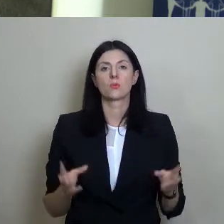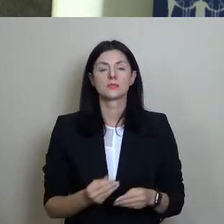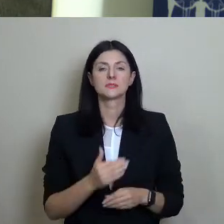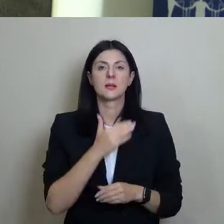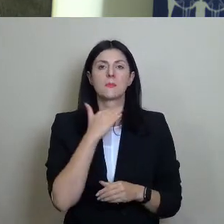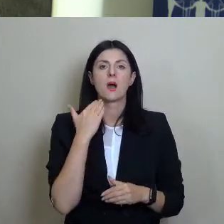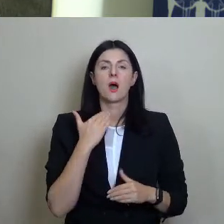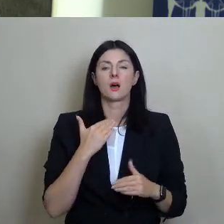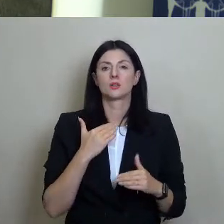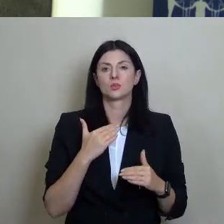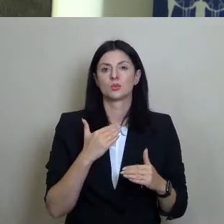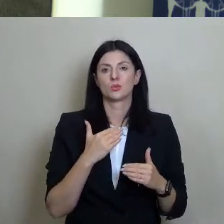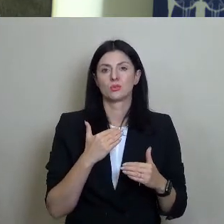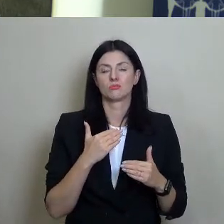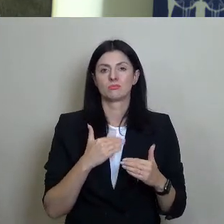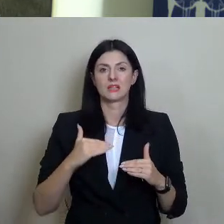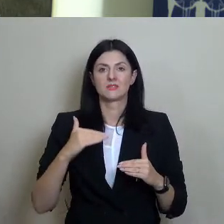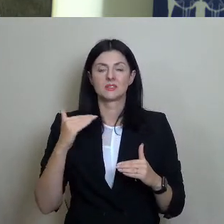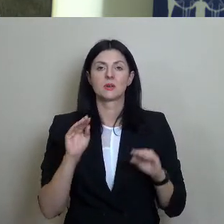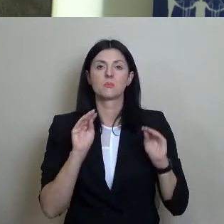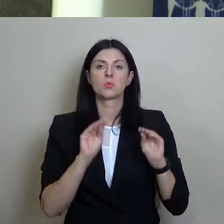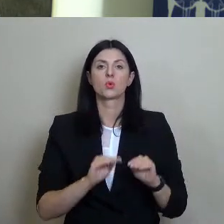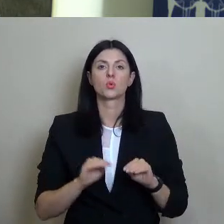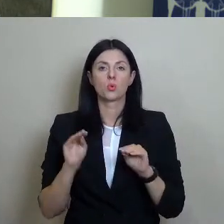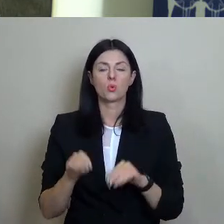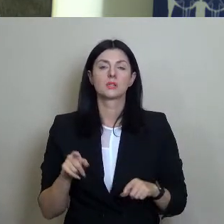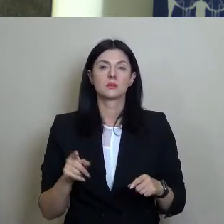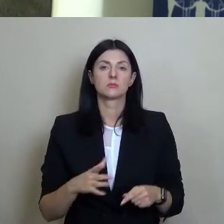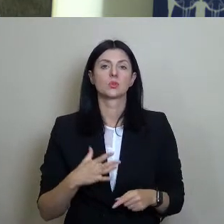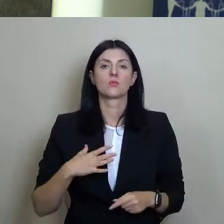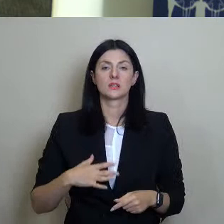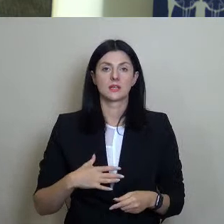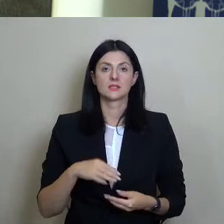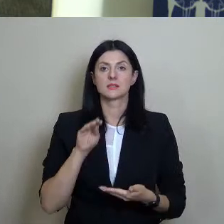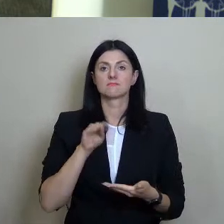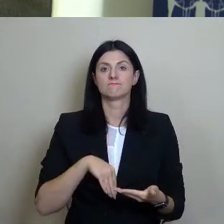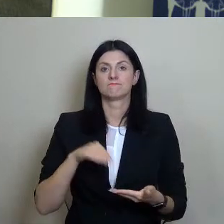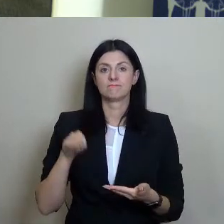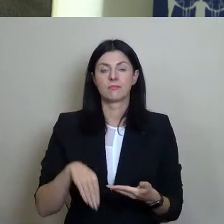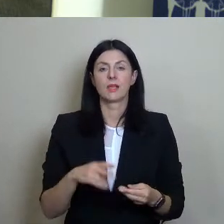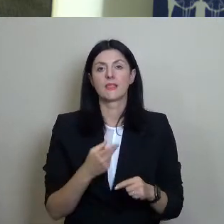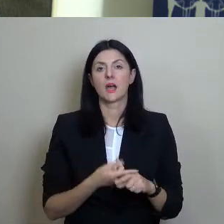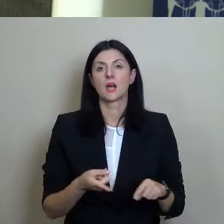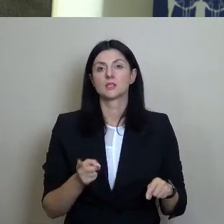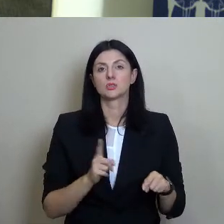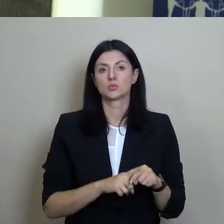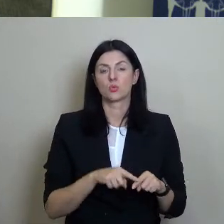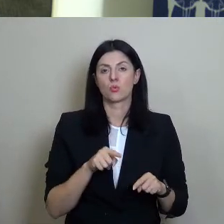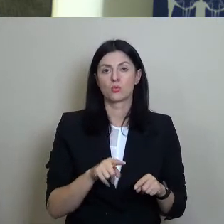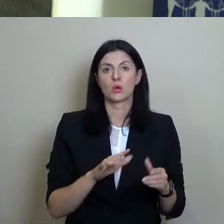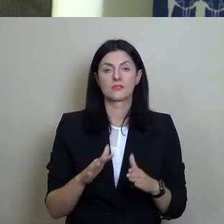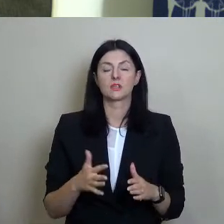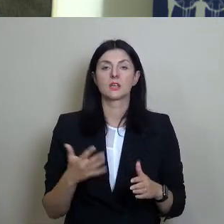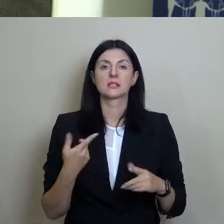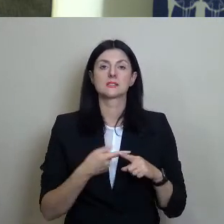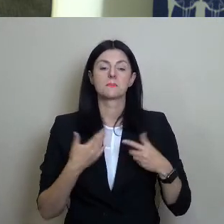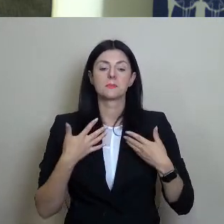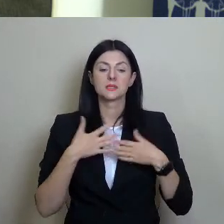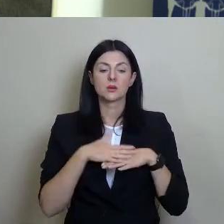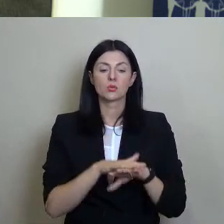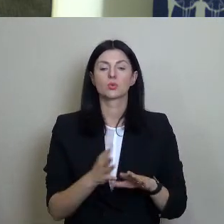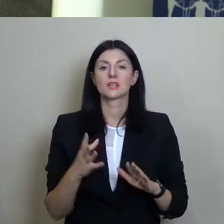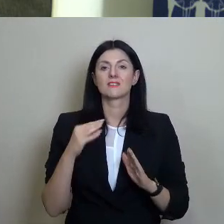very complicated multi-level tabulation, and they will have to write and draw those protocols at various levels, but